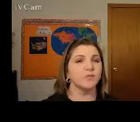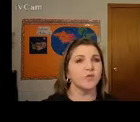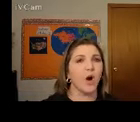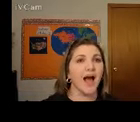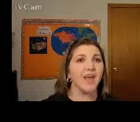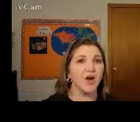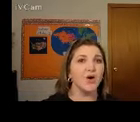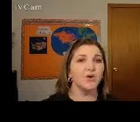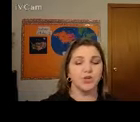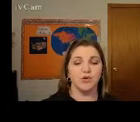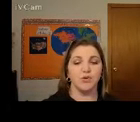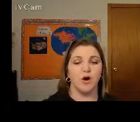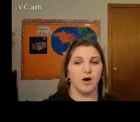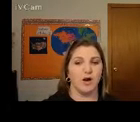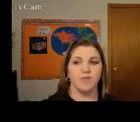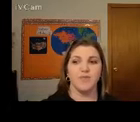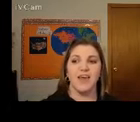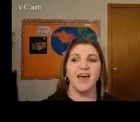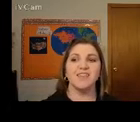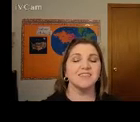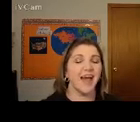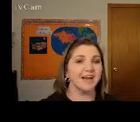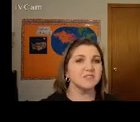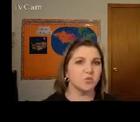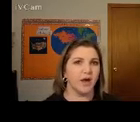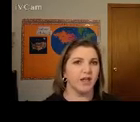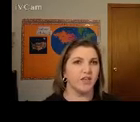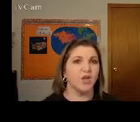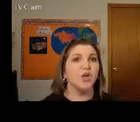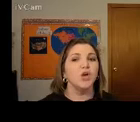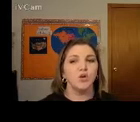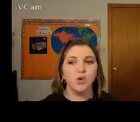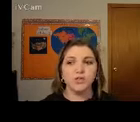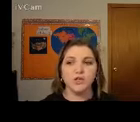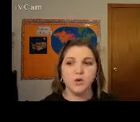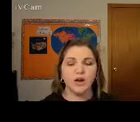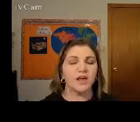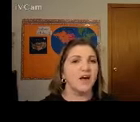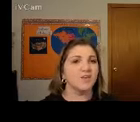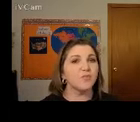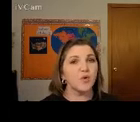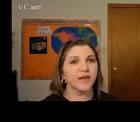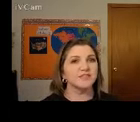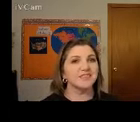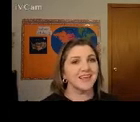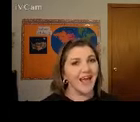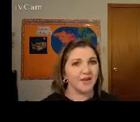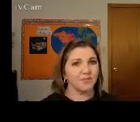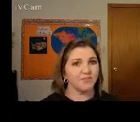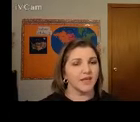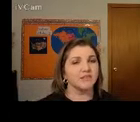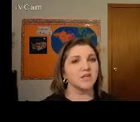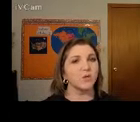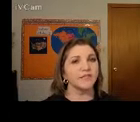it would be Y-O-U-R. And the last one, you're scoring a lot of points this